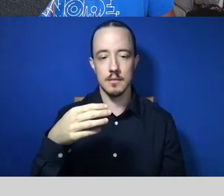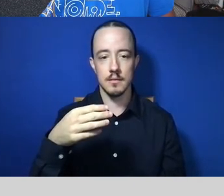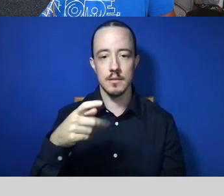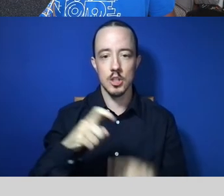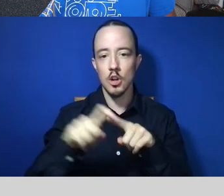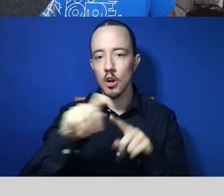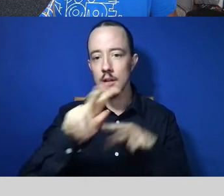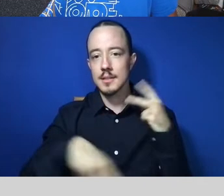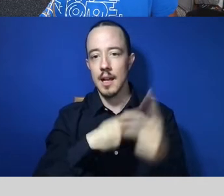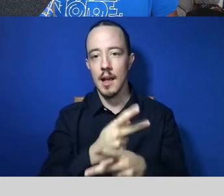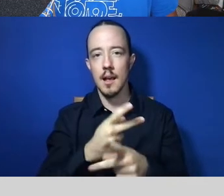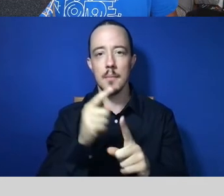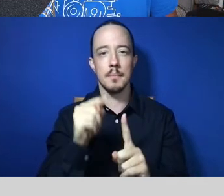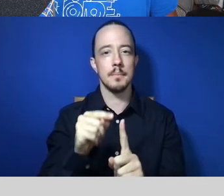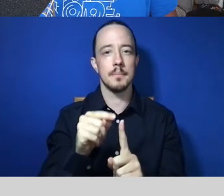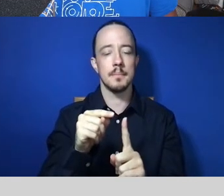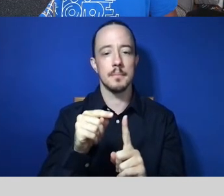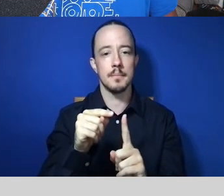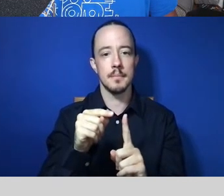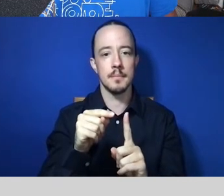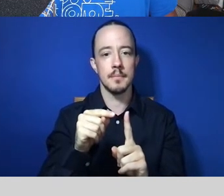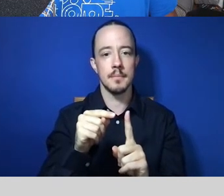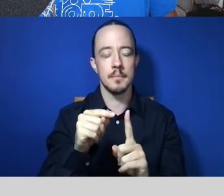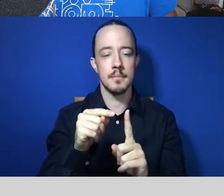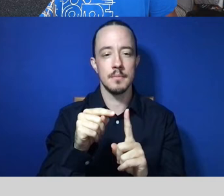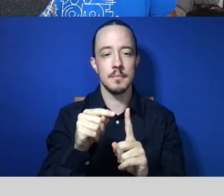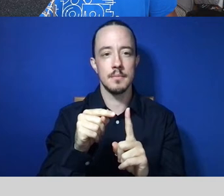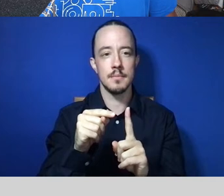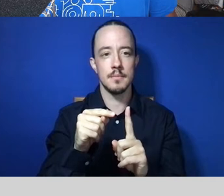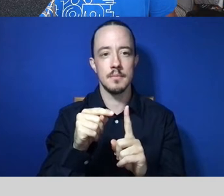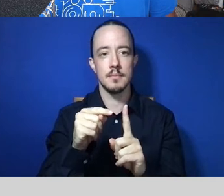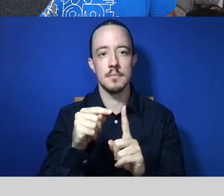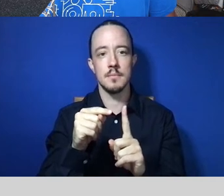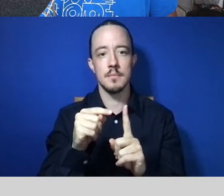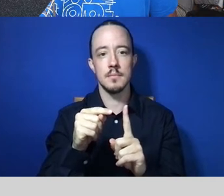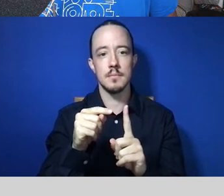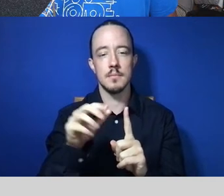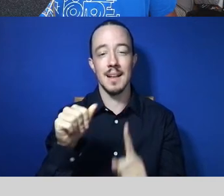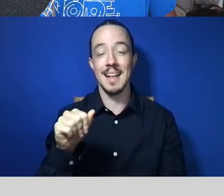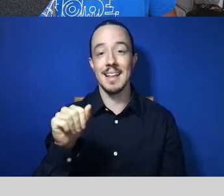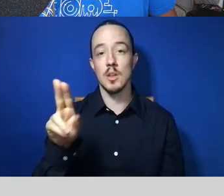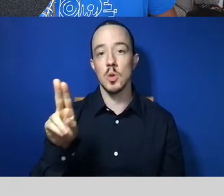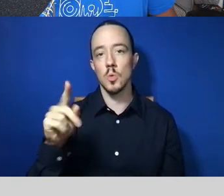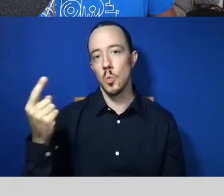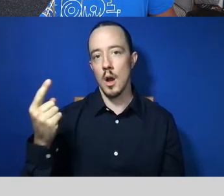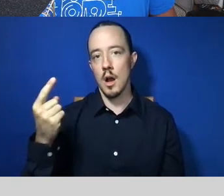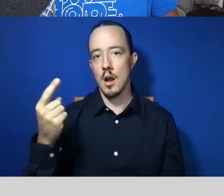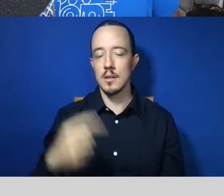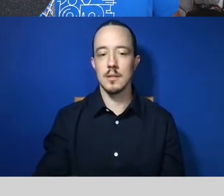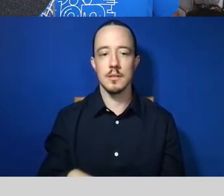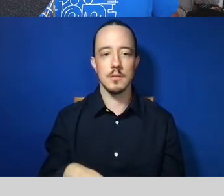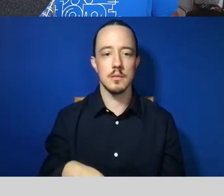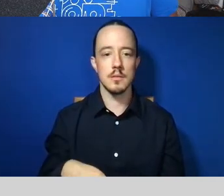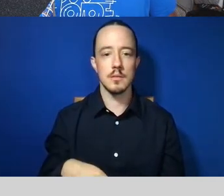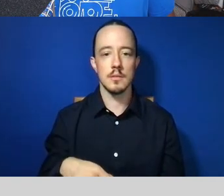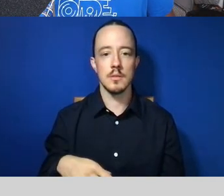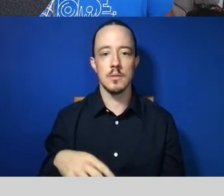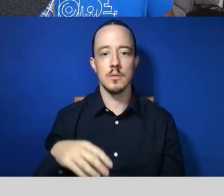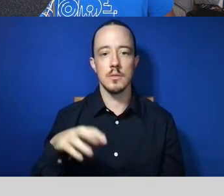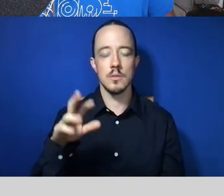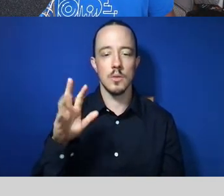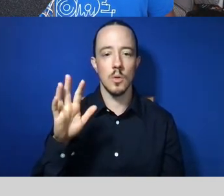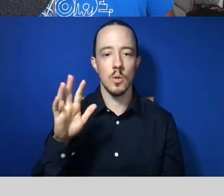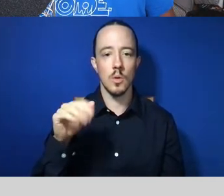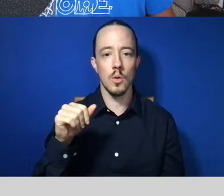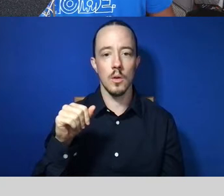know, call type, let's see, what's a good one? Okay, so the call type is an AU1, or the call type